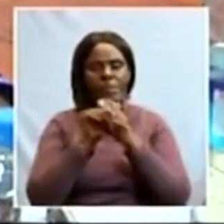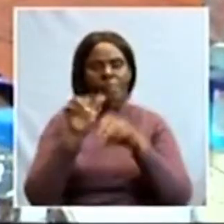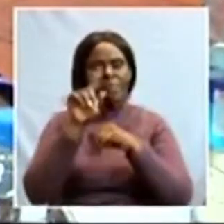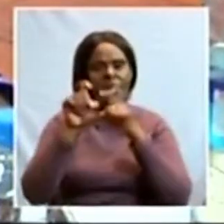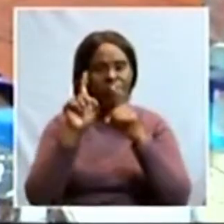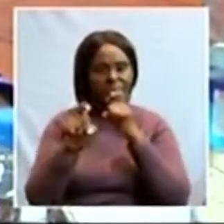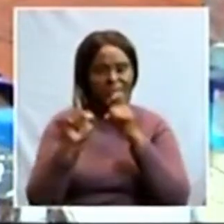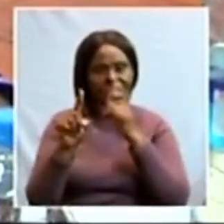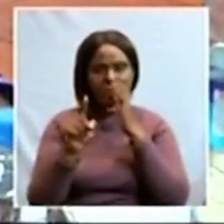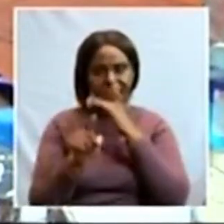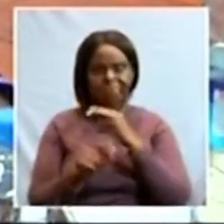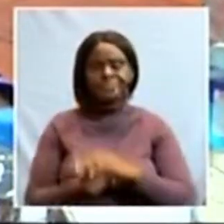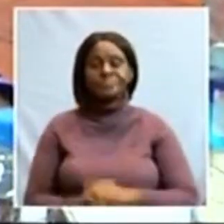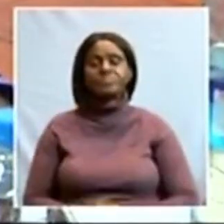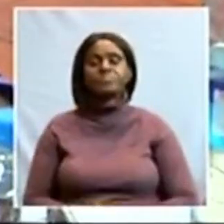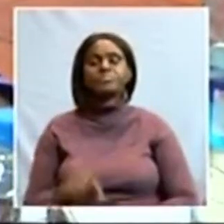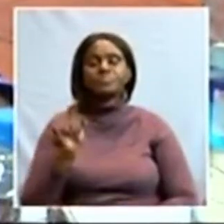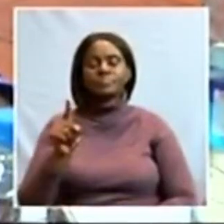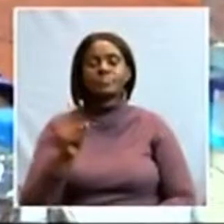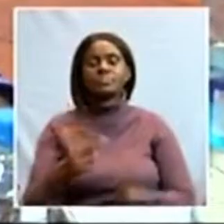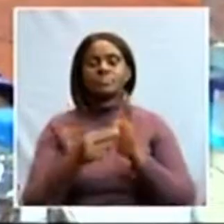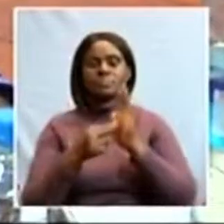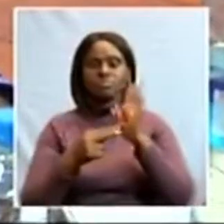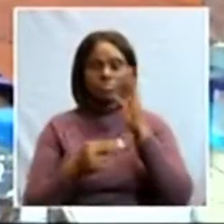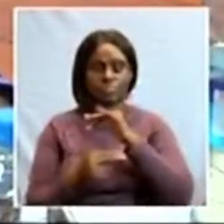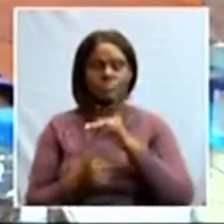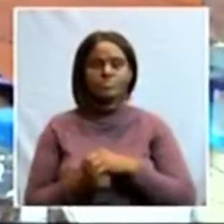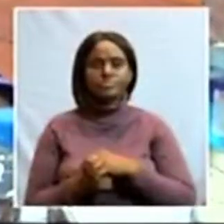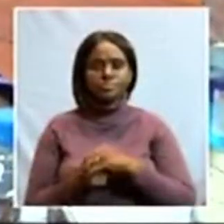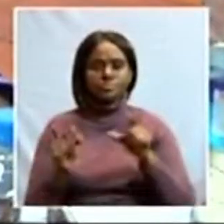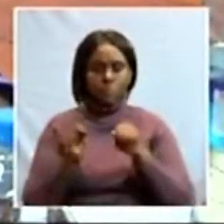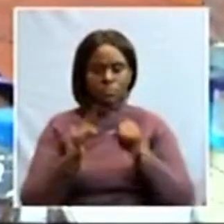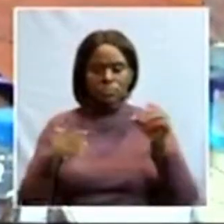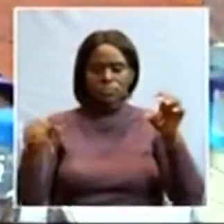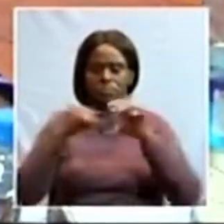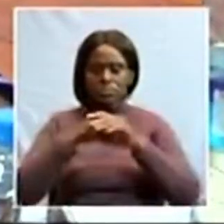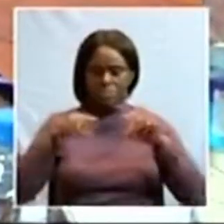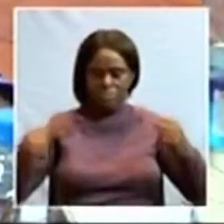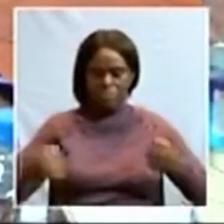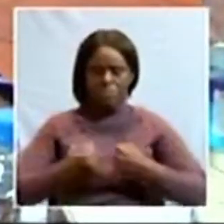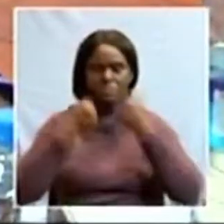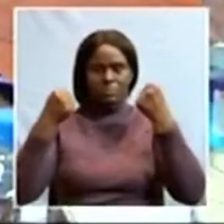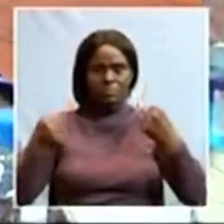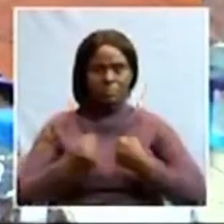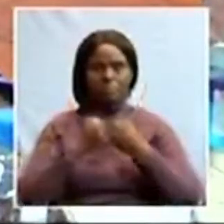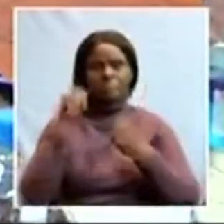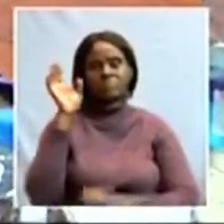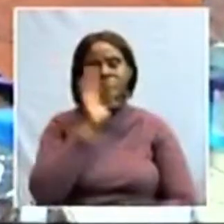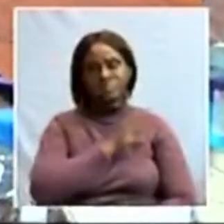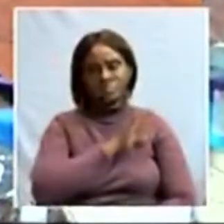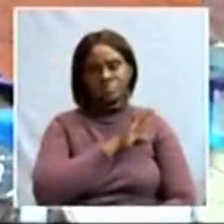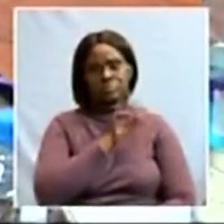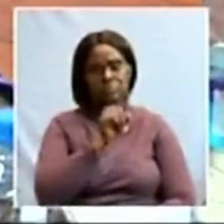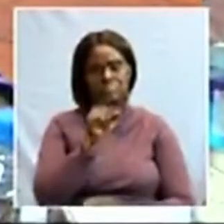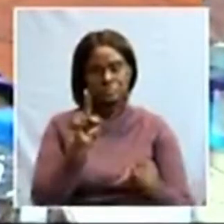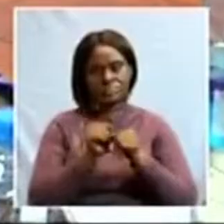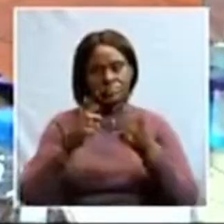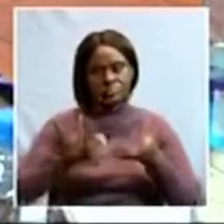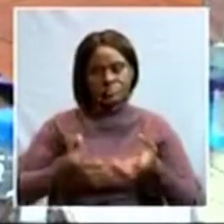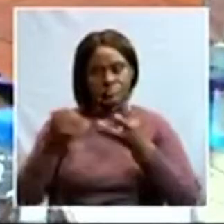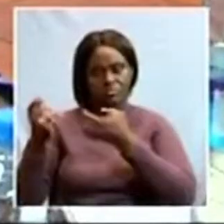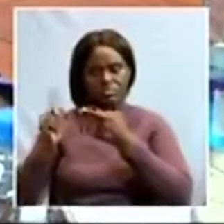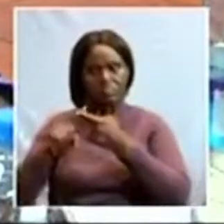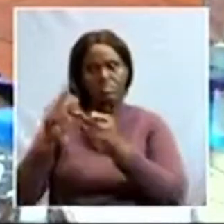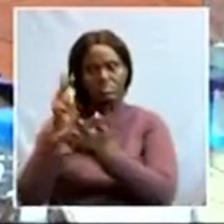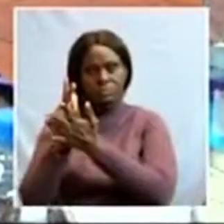question, the details as indicated, was involved in an accident and was taken to the